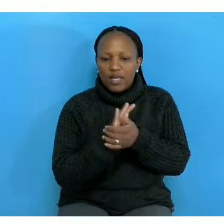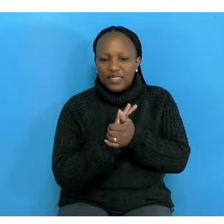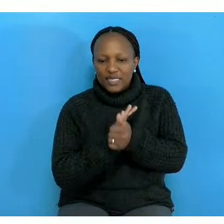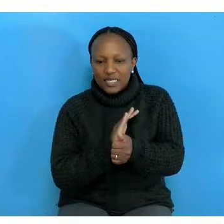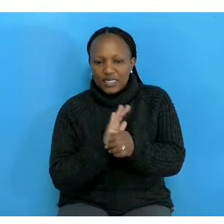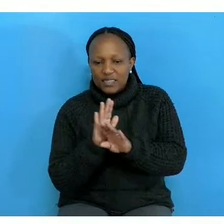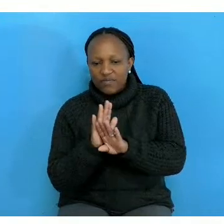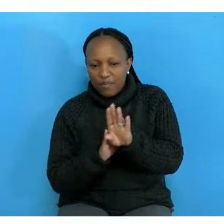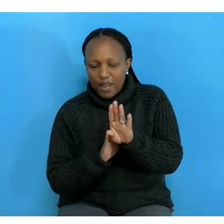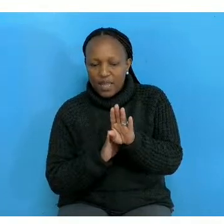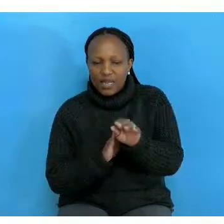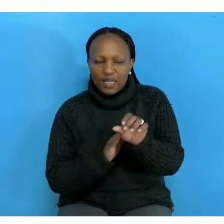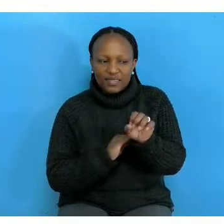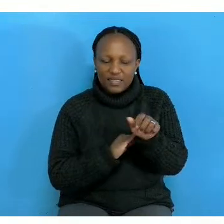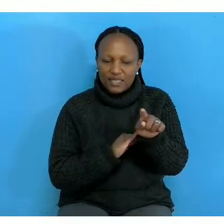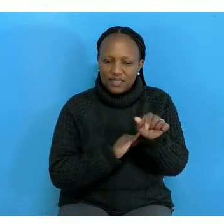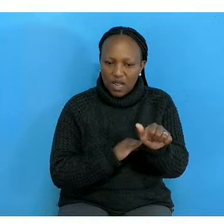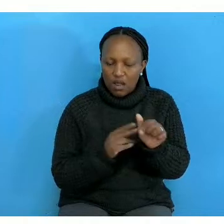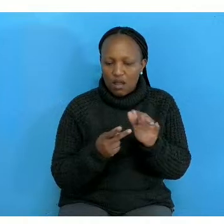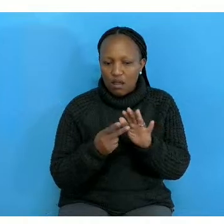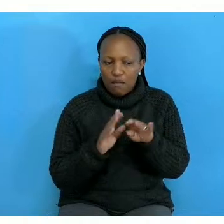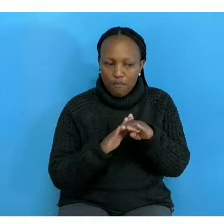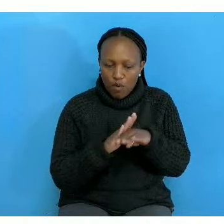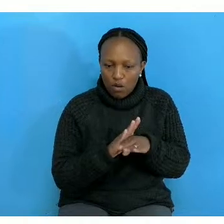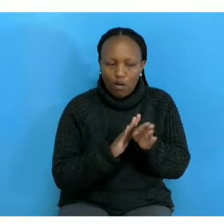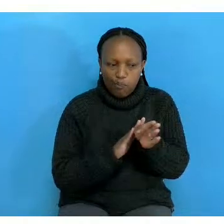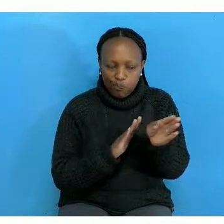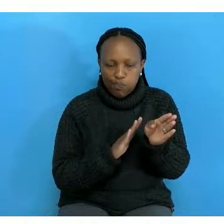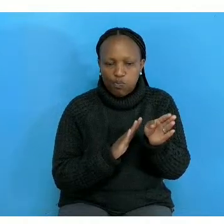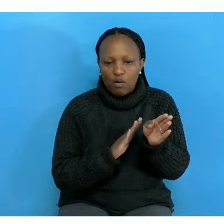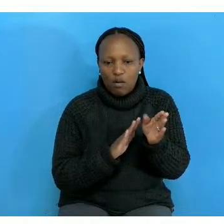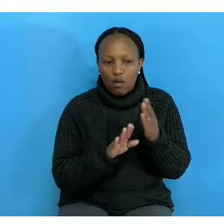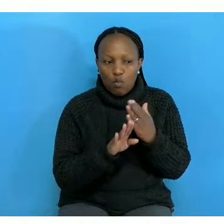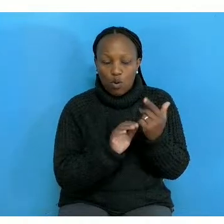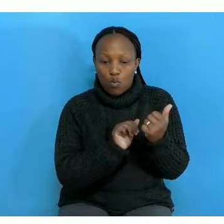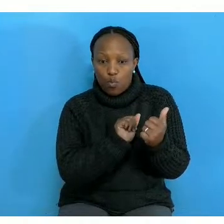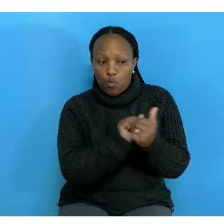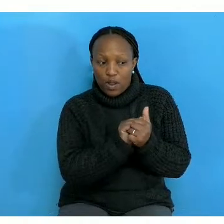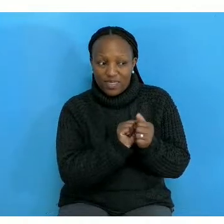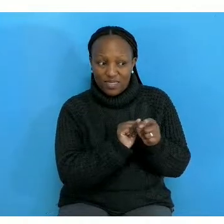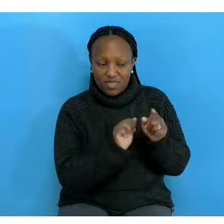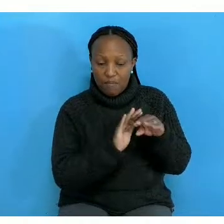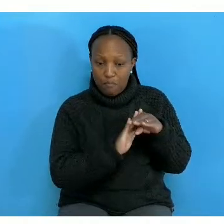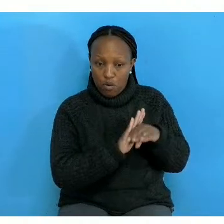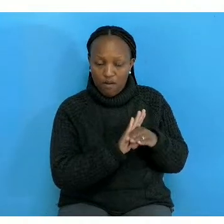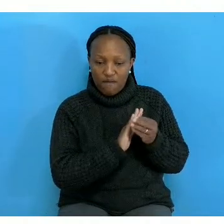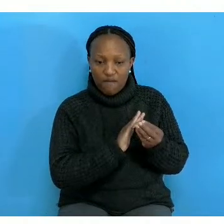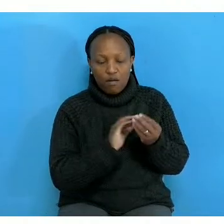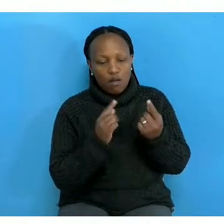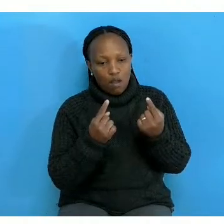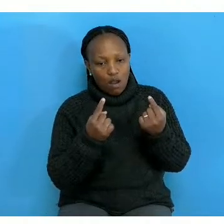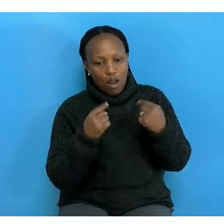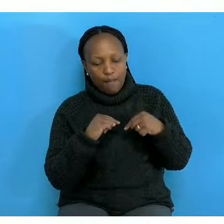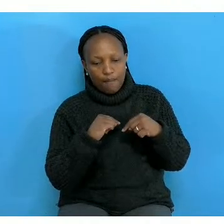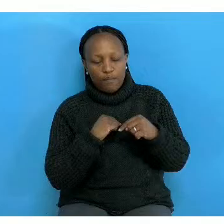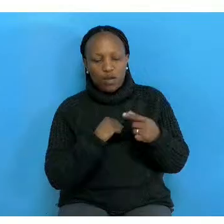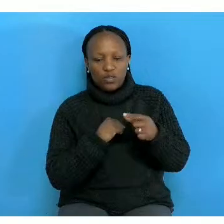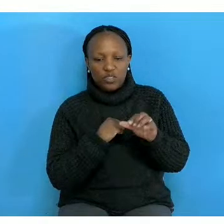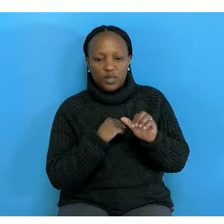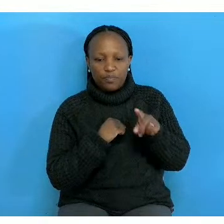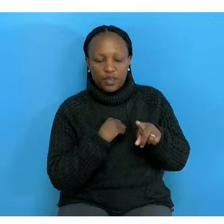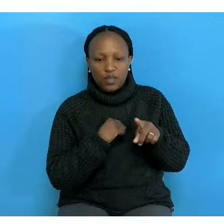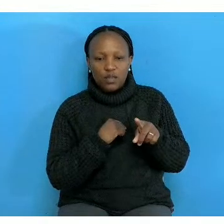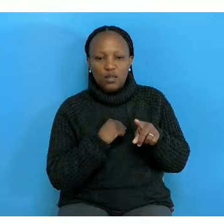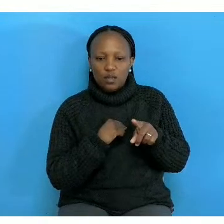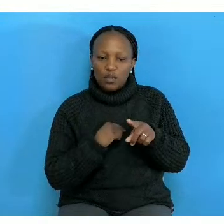like SITAs, and we've got programs that we're running with them. So come to GEP with your need and allow